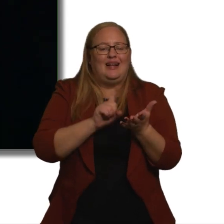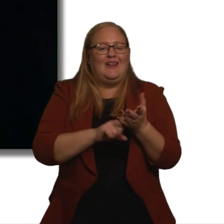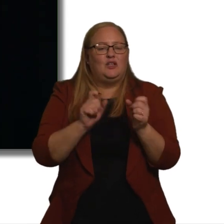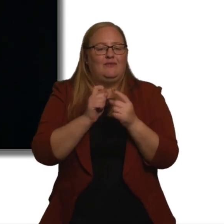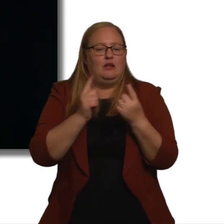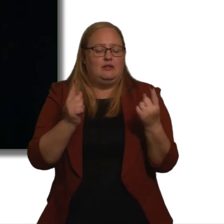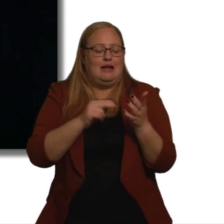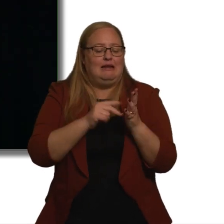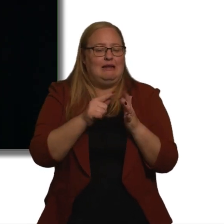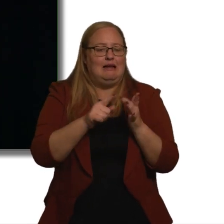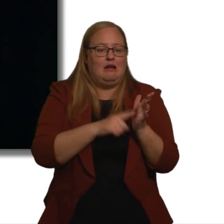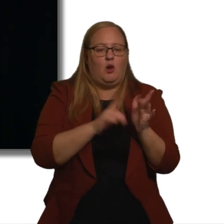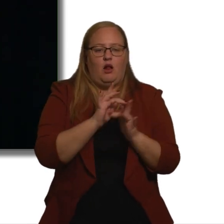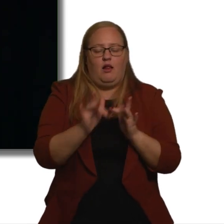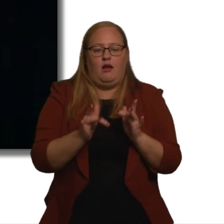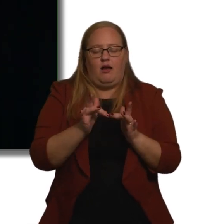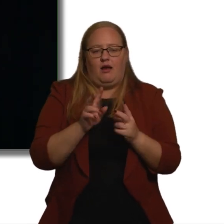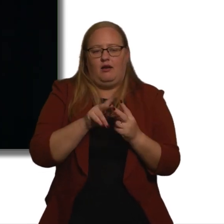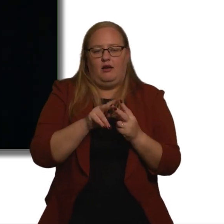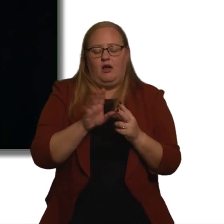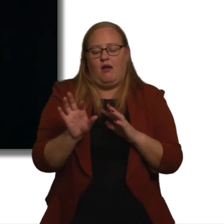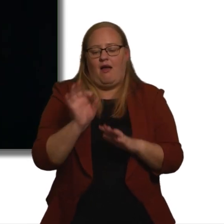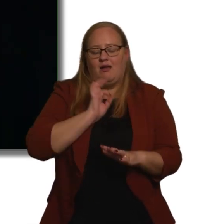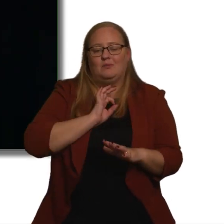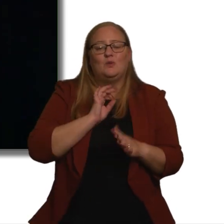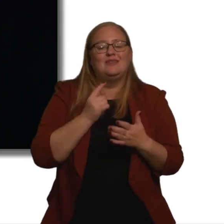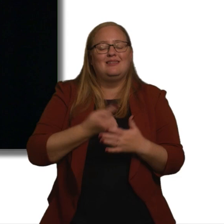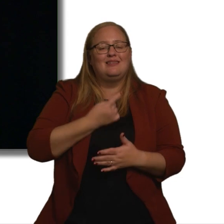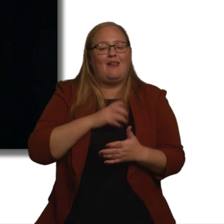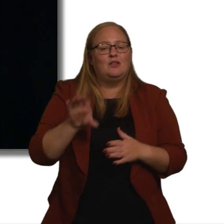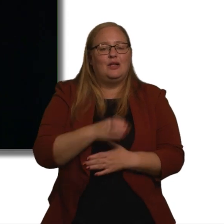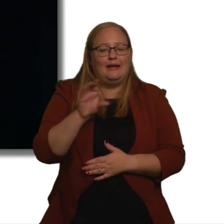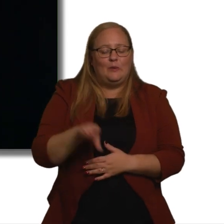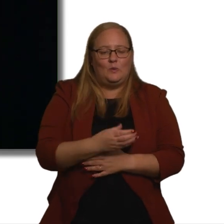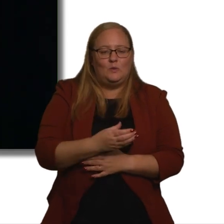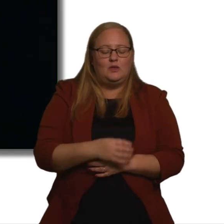who's online, and this is about self-checkouts, and I suppose the link between